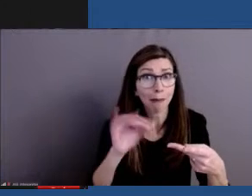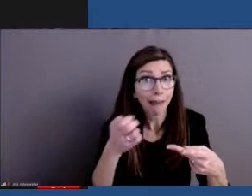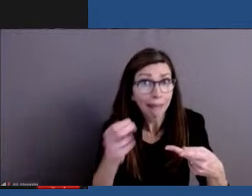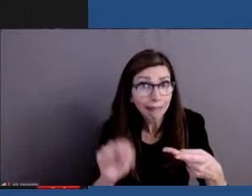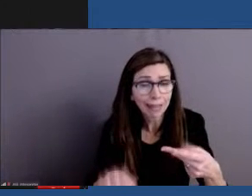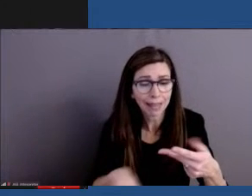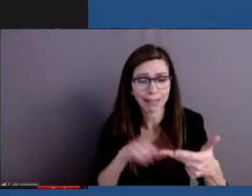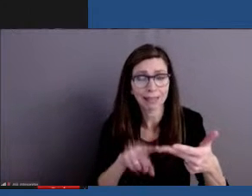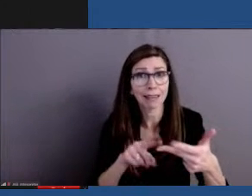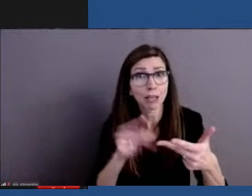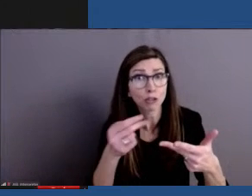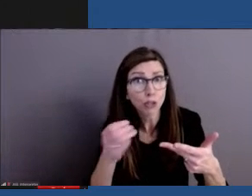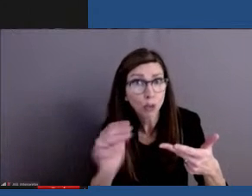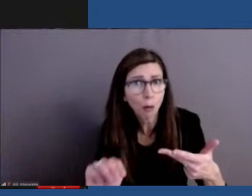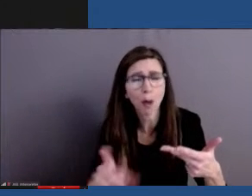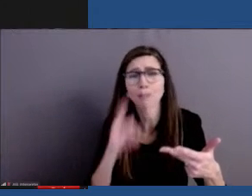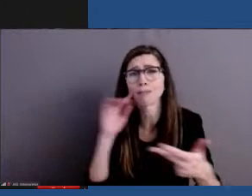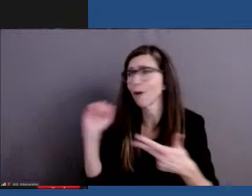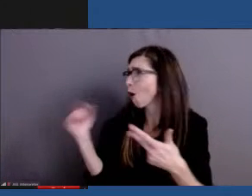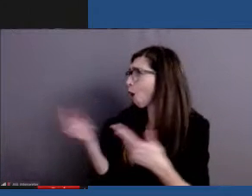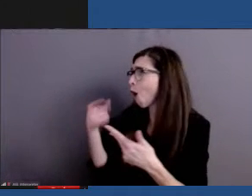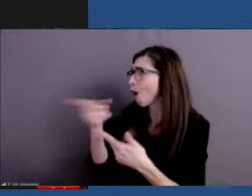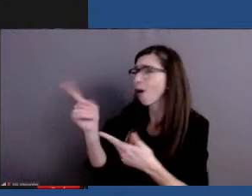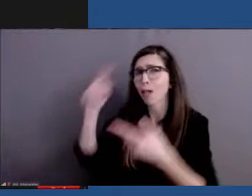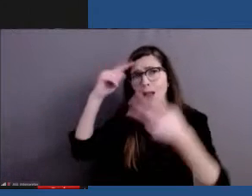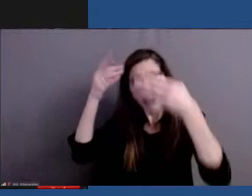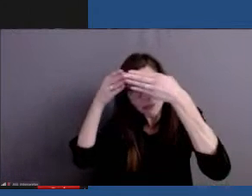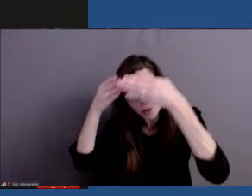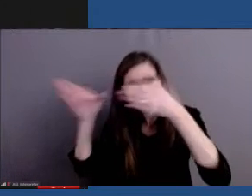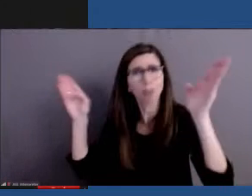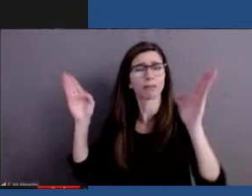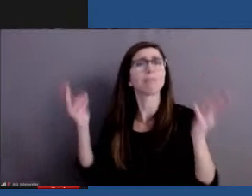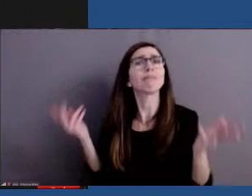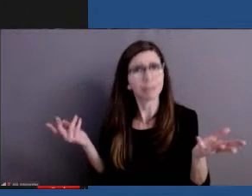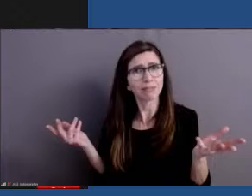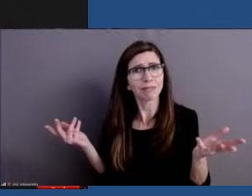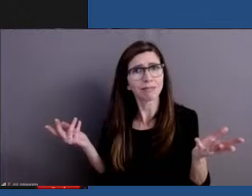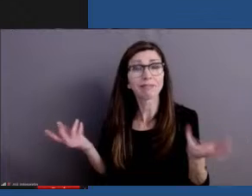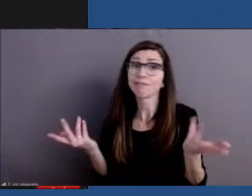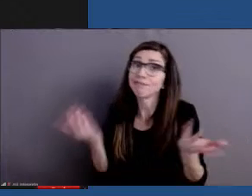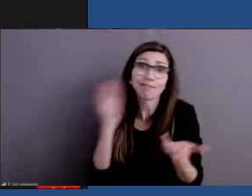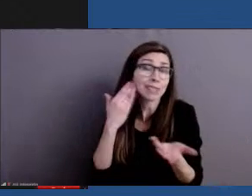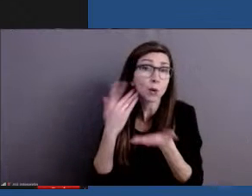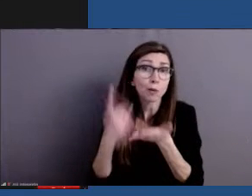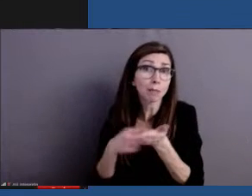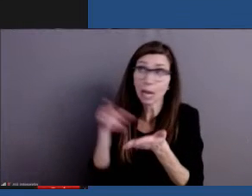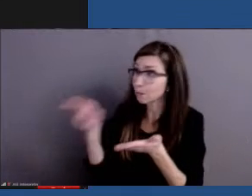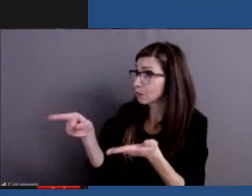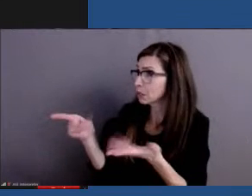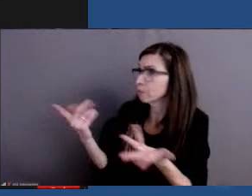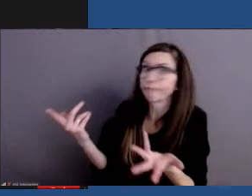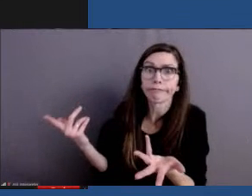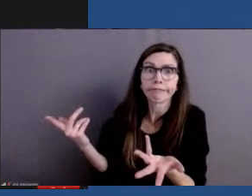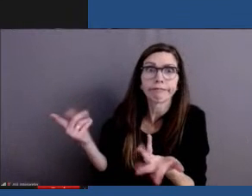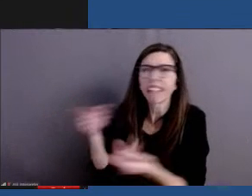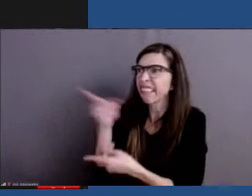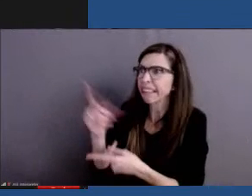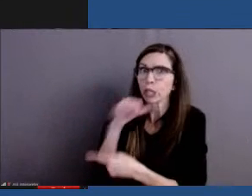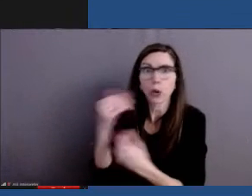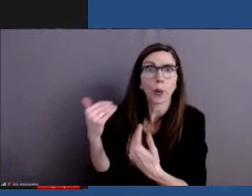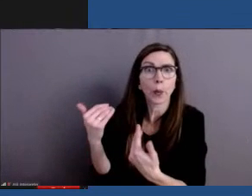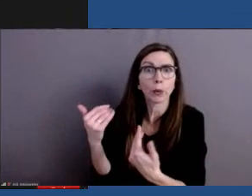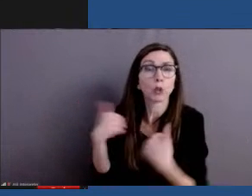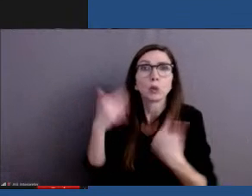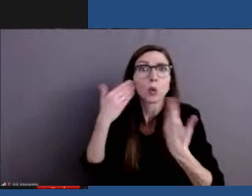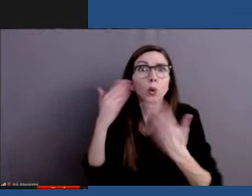city who are always open to us. And even though they can't always give us the answers they need, they listen and they try